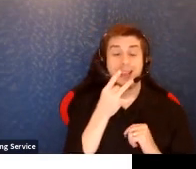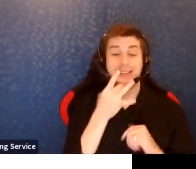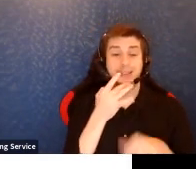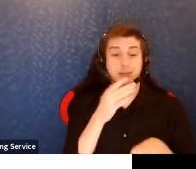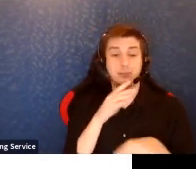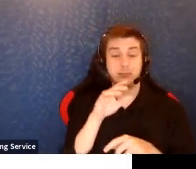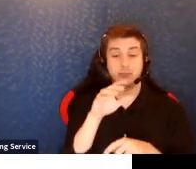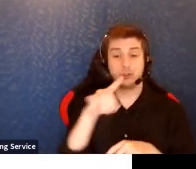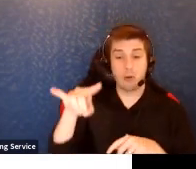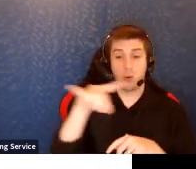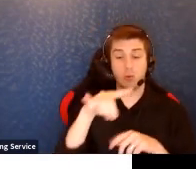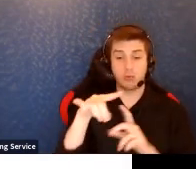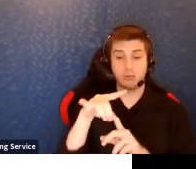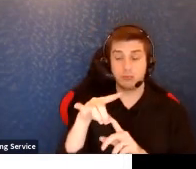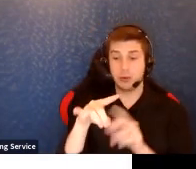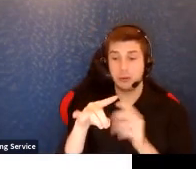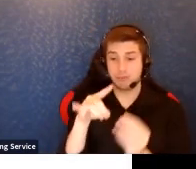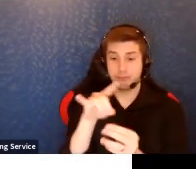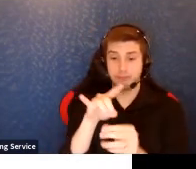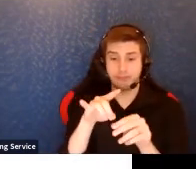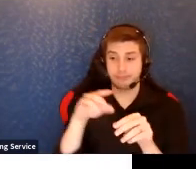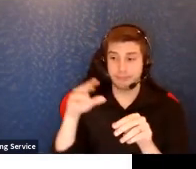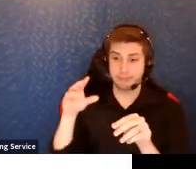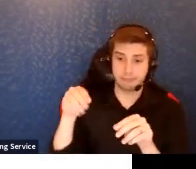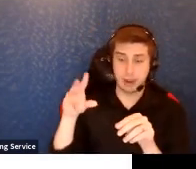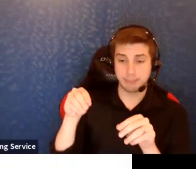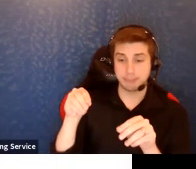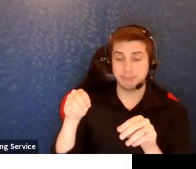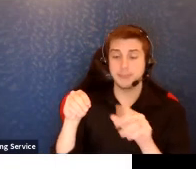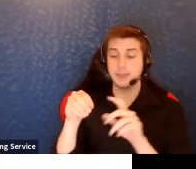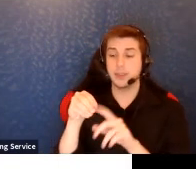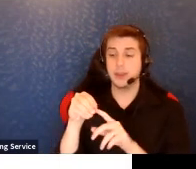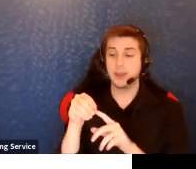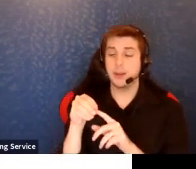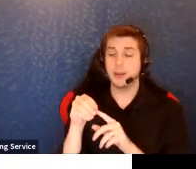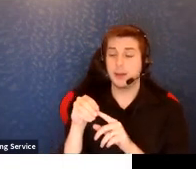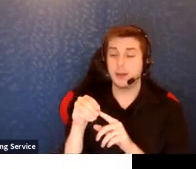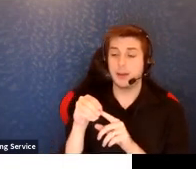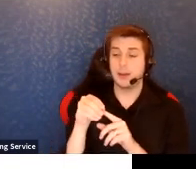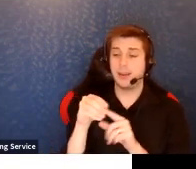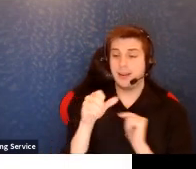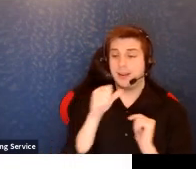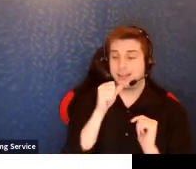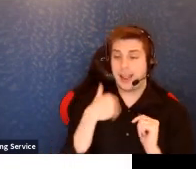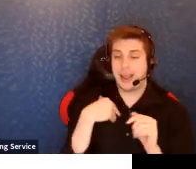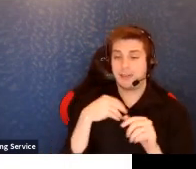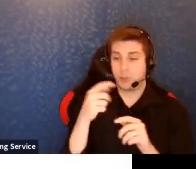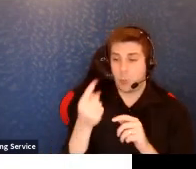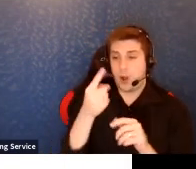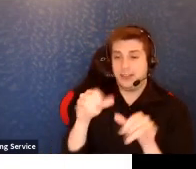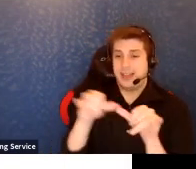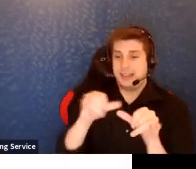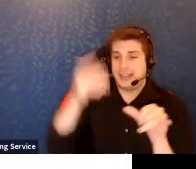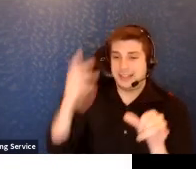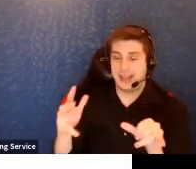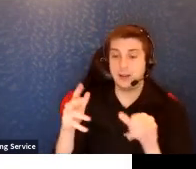just single point sources. They don't have an inherent size to it. So we might erroneously perceive a bright light as